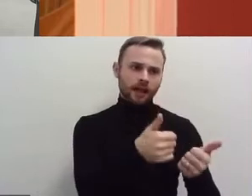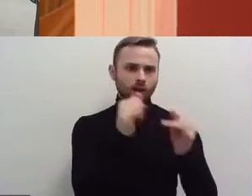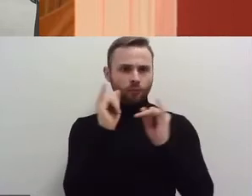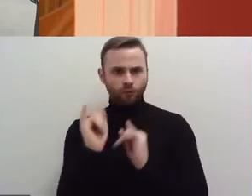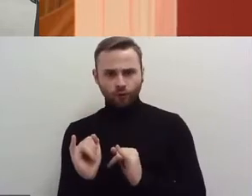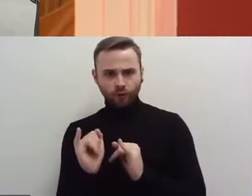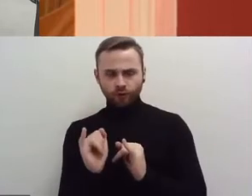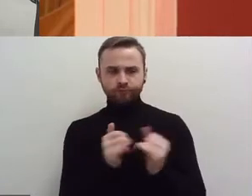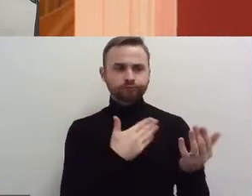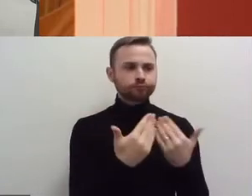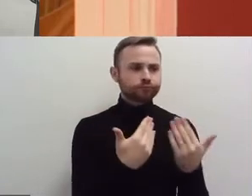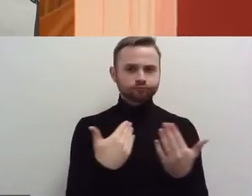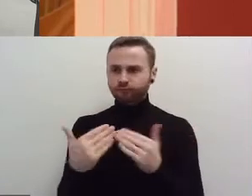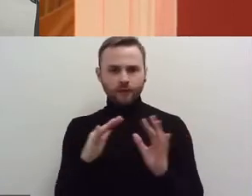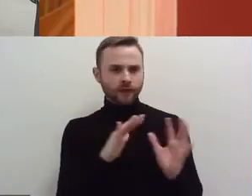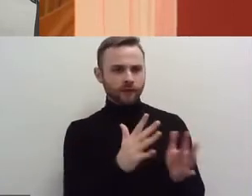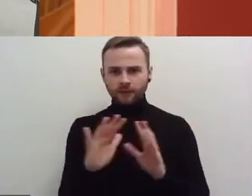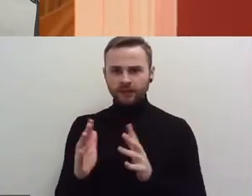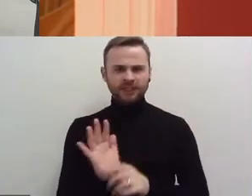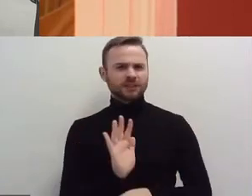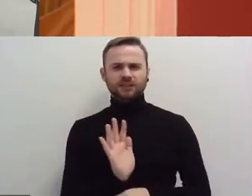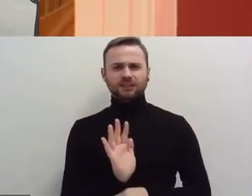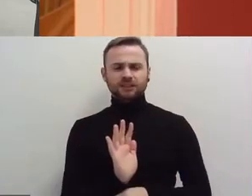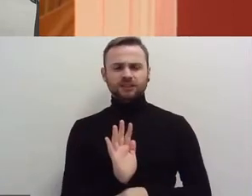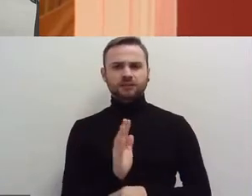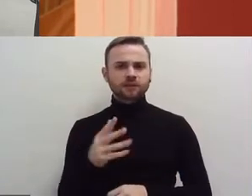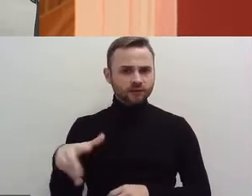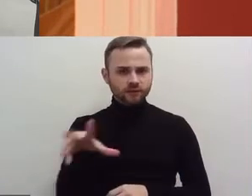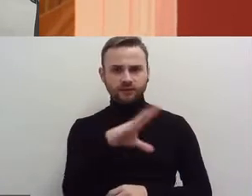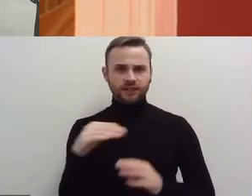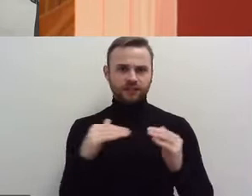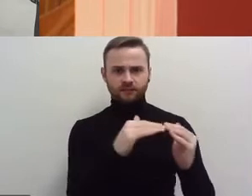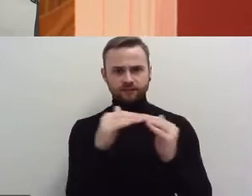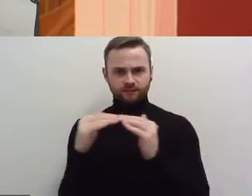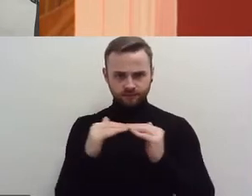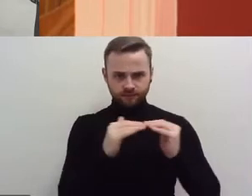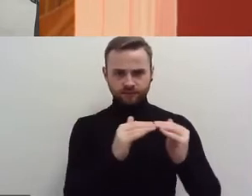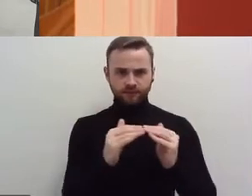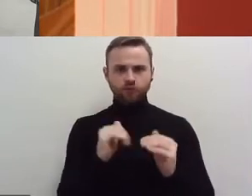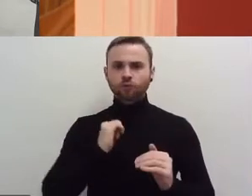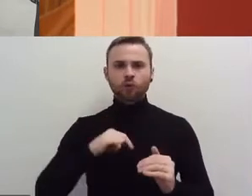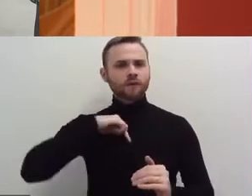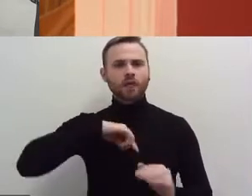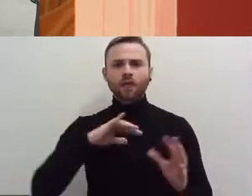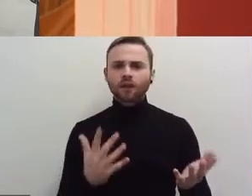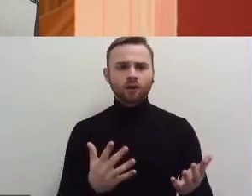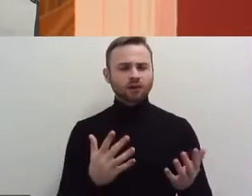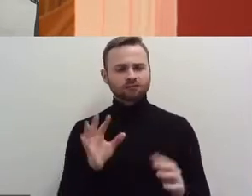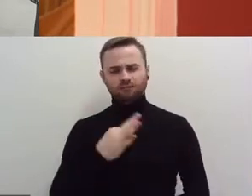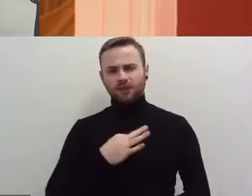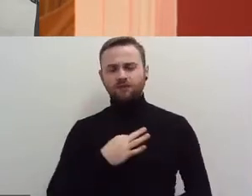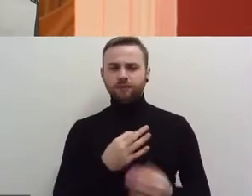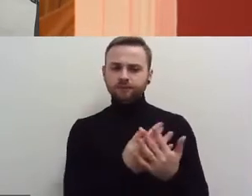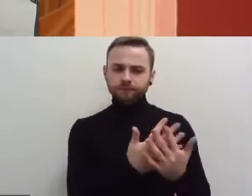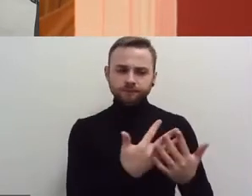accept everyone, and we need to talk that people, especially kids,